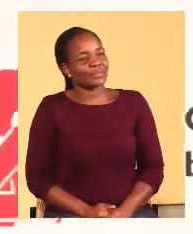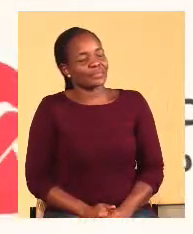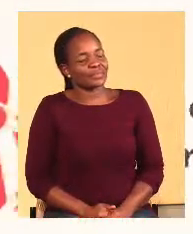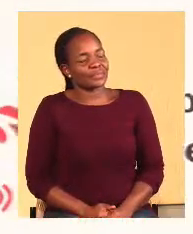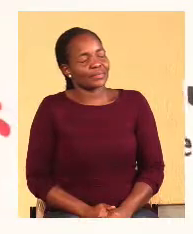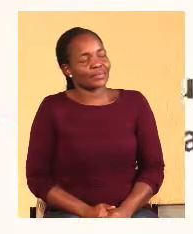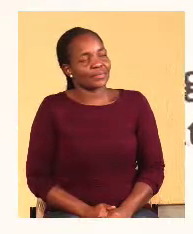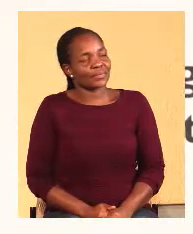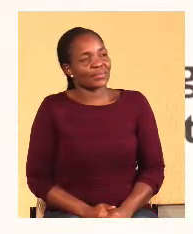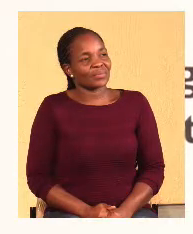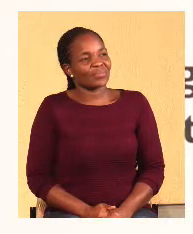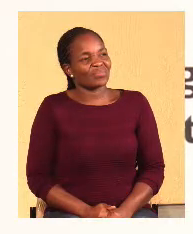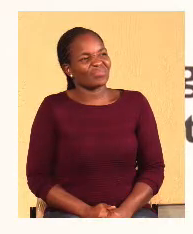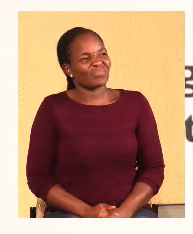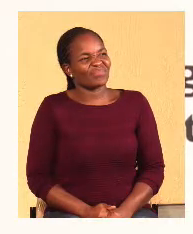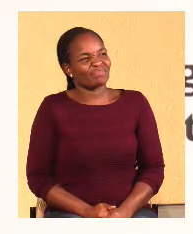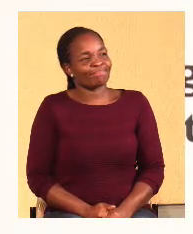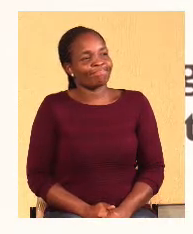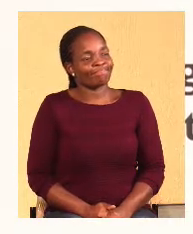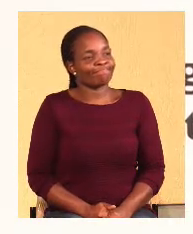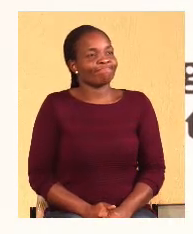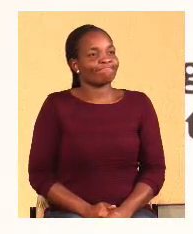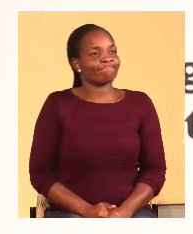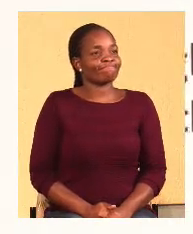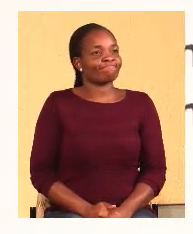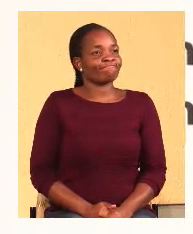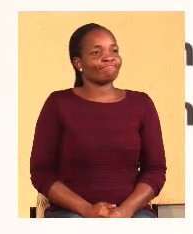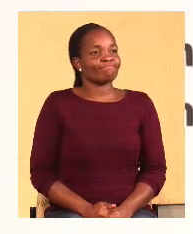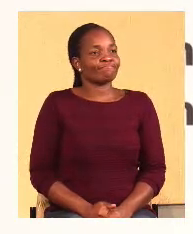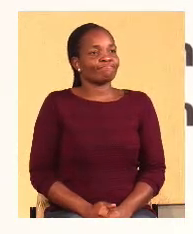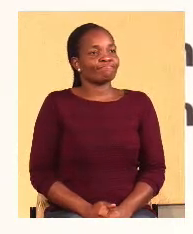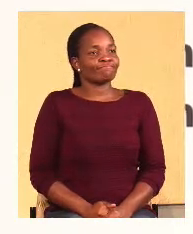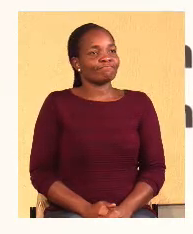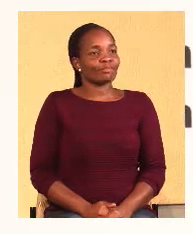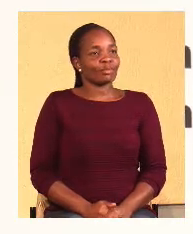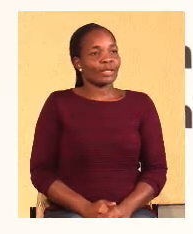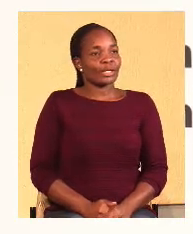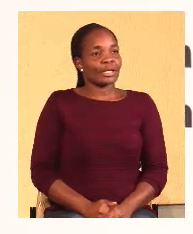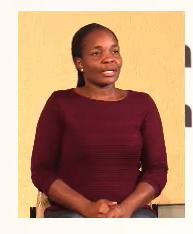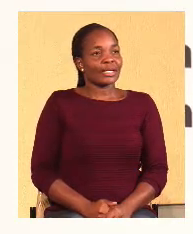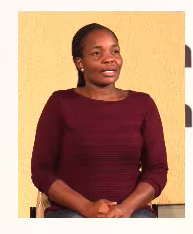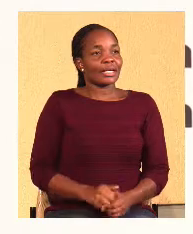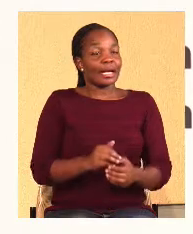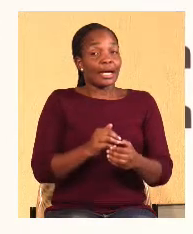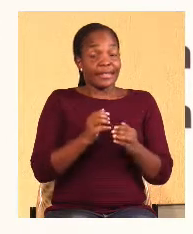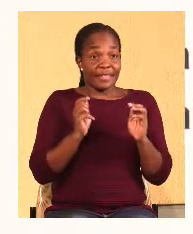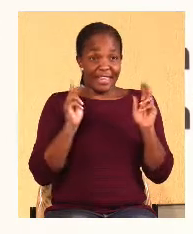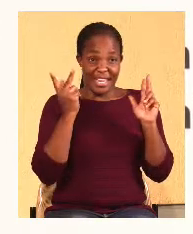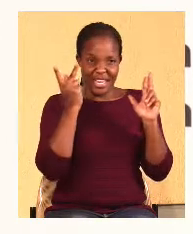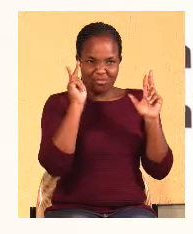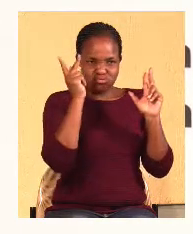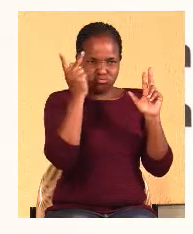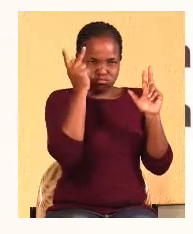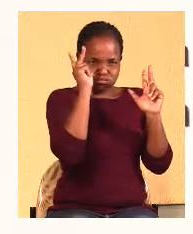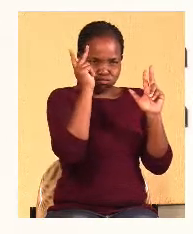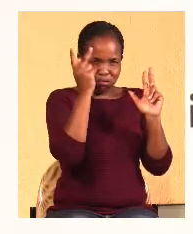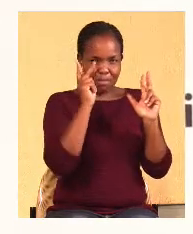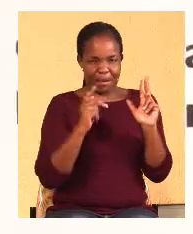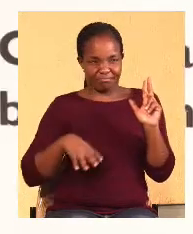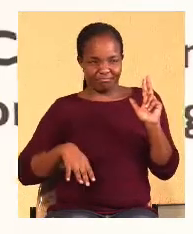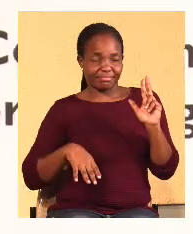question, there is no doubt about the continued operation of our constitutional framework in Namibia. You